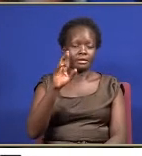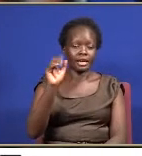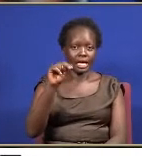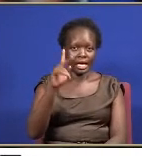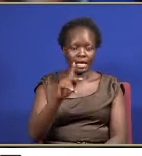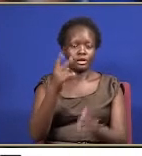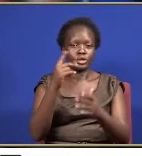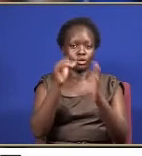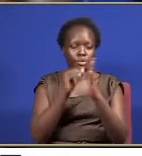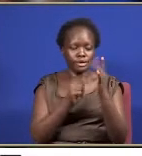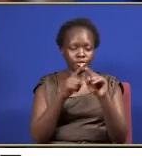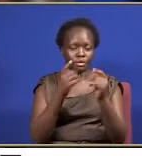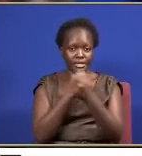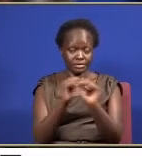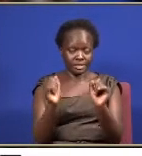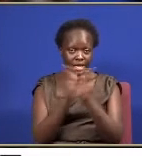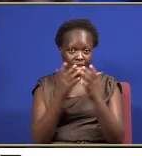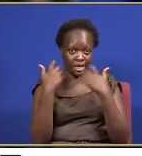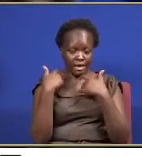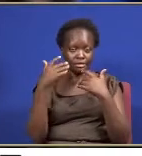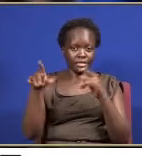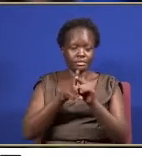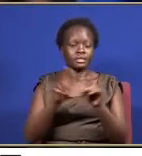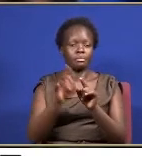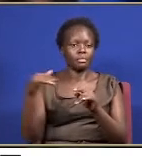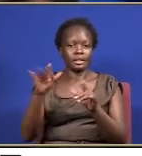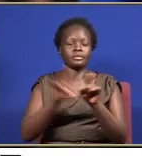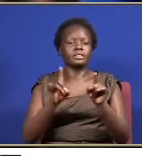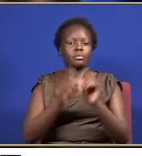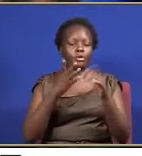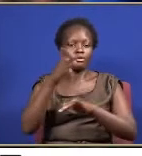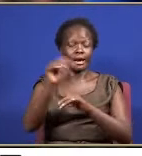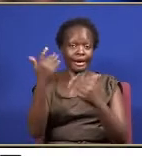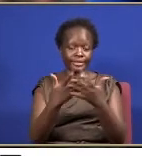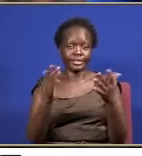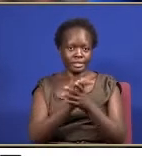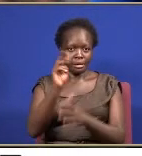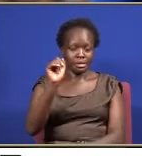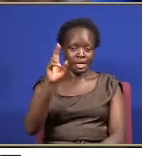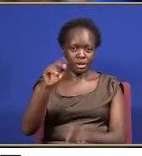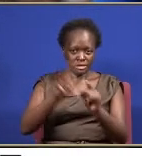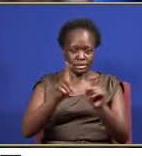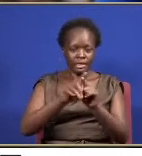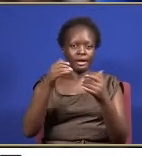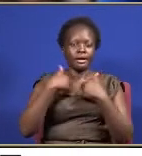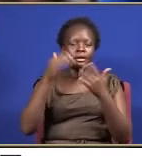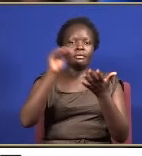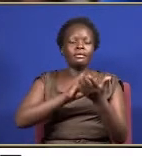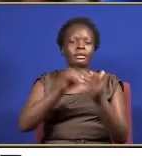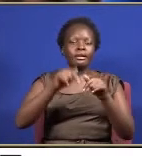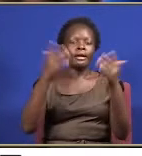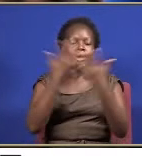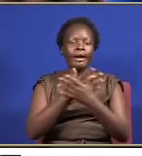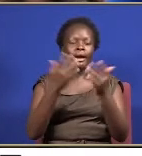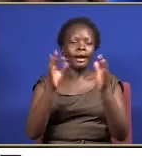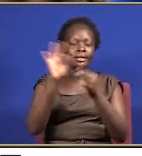safety and have a game in hand to come over Leeds and Burnley. Meanwhile, Manchester United will face Brentford tonight at exactly